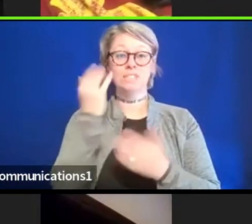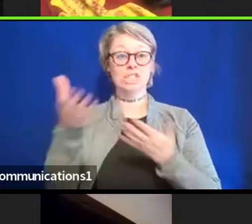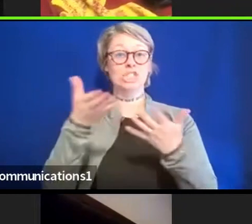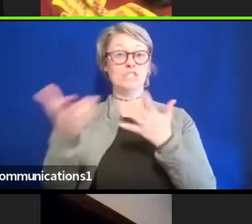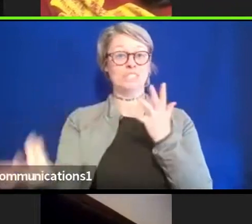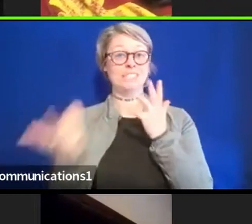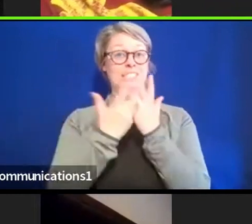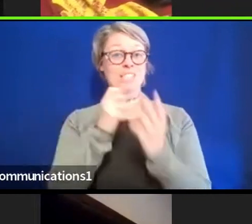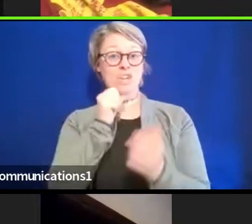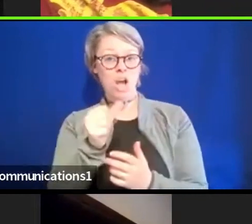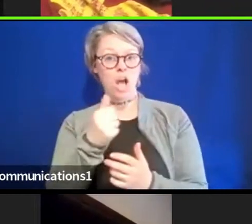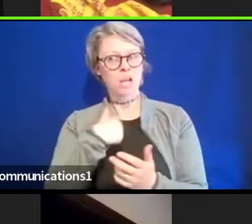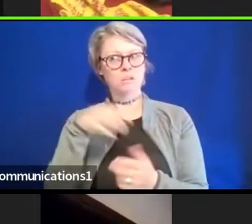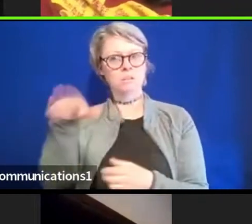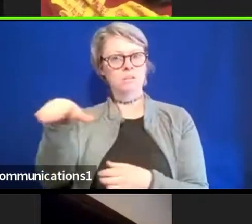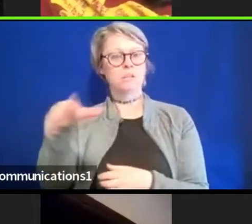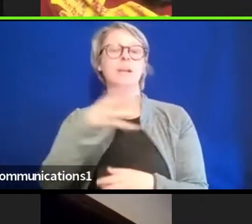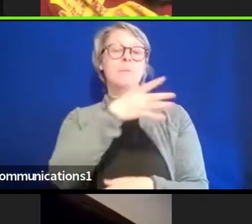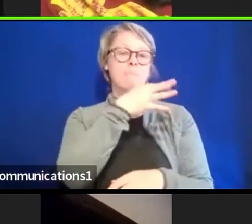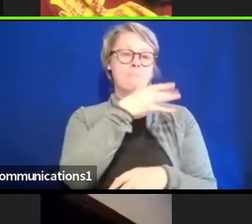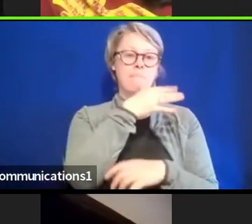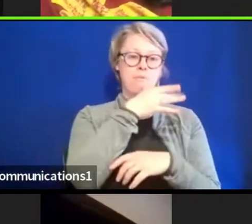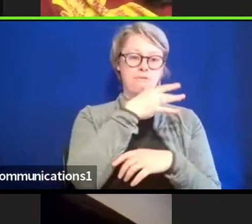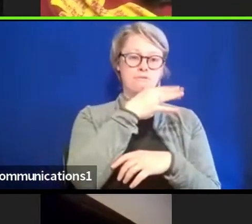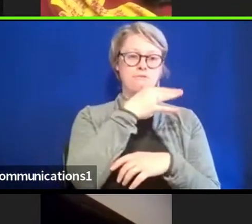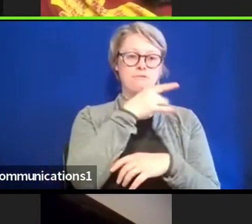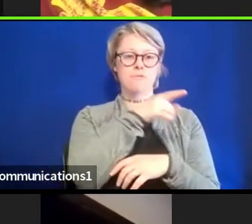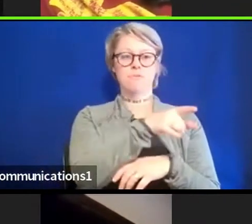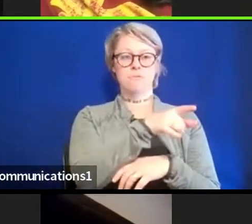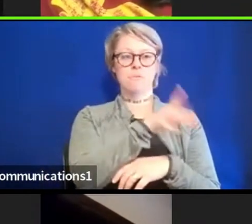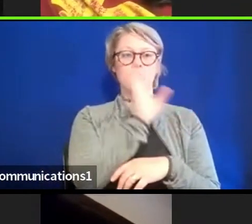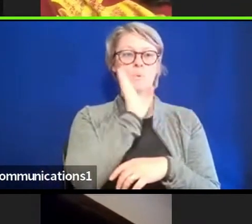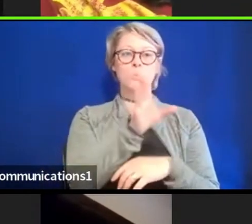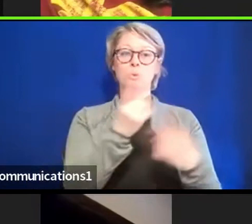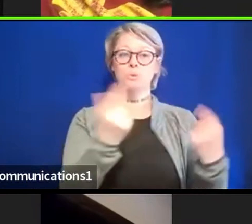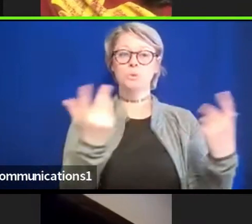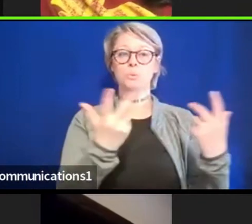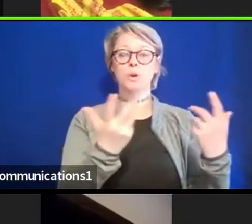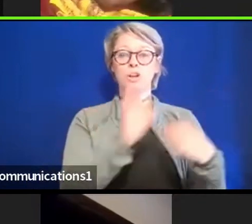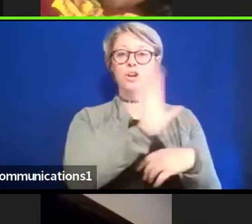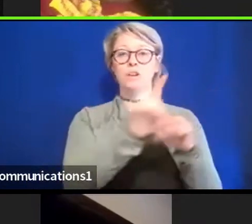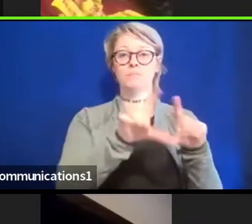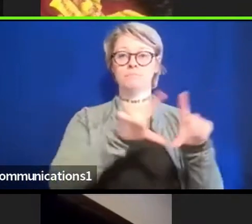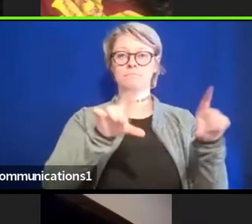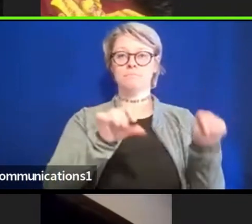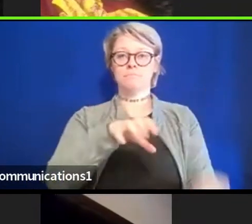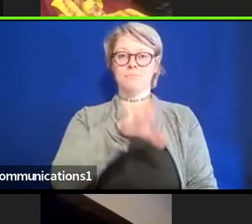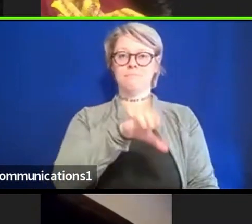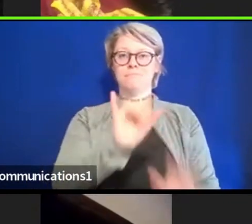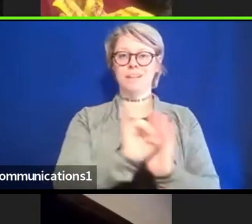need or deserve, my mom would just take out her ID badge, because